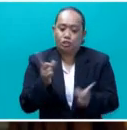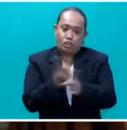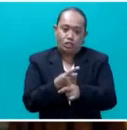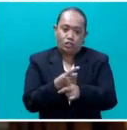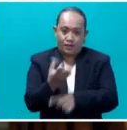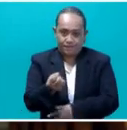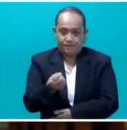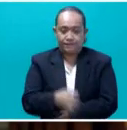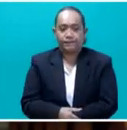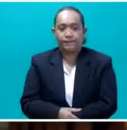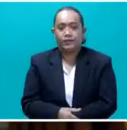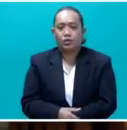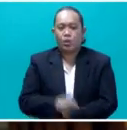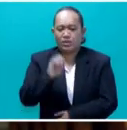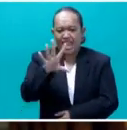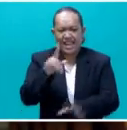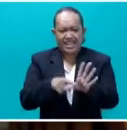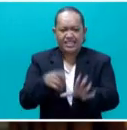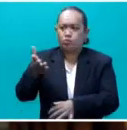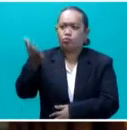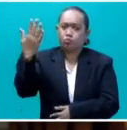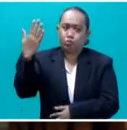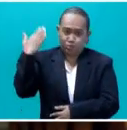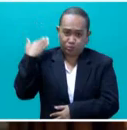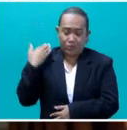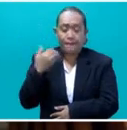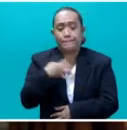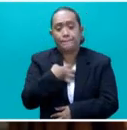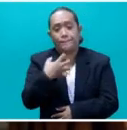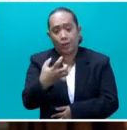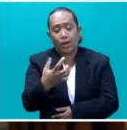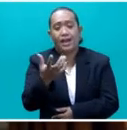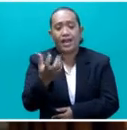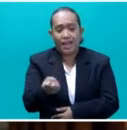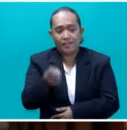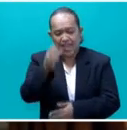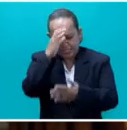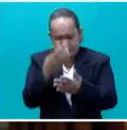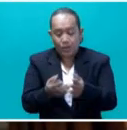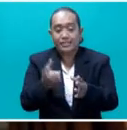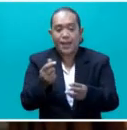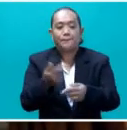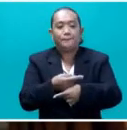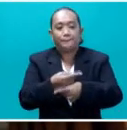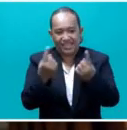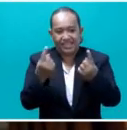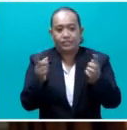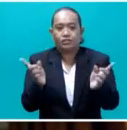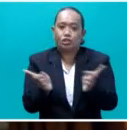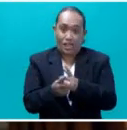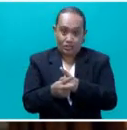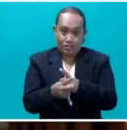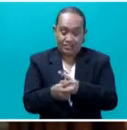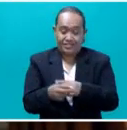Fiji in the past decades from 1970s till now has experienced big changes in development patterns and types